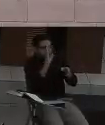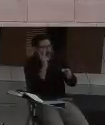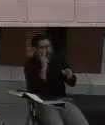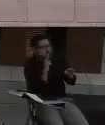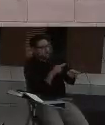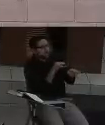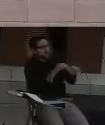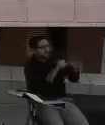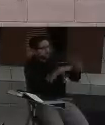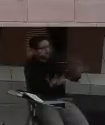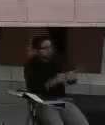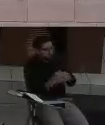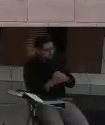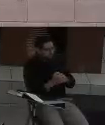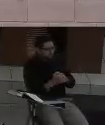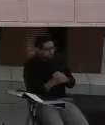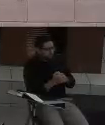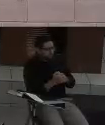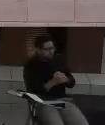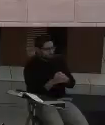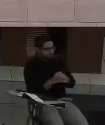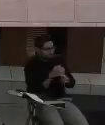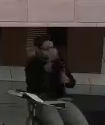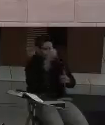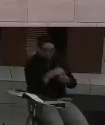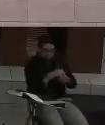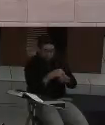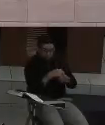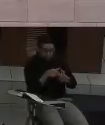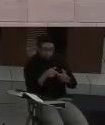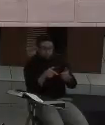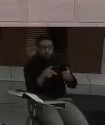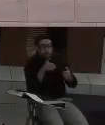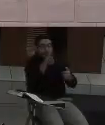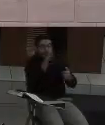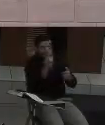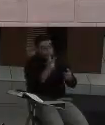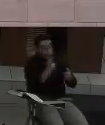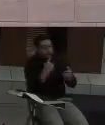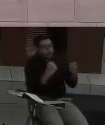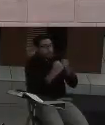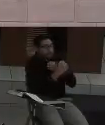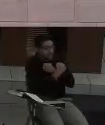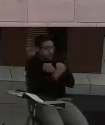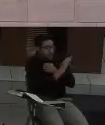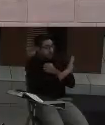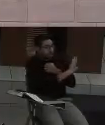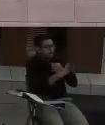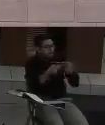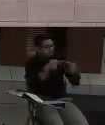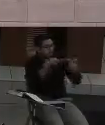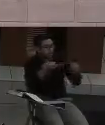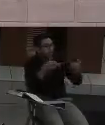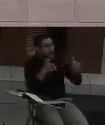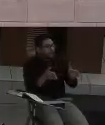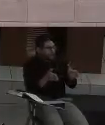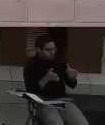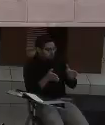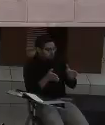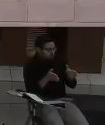pray. Love your enemies and pray for those who persecute you. Let's take time